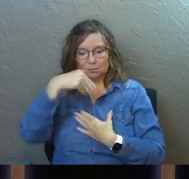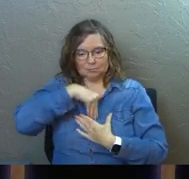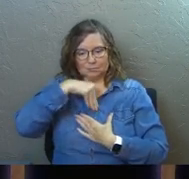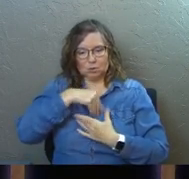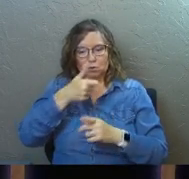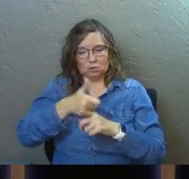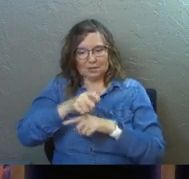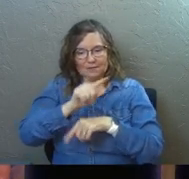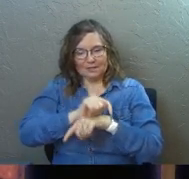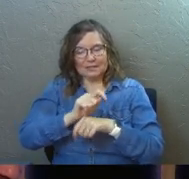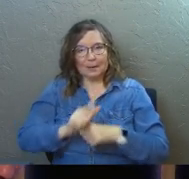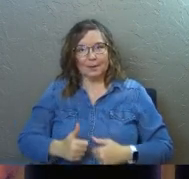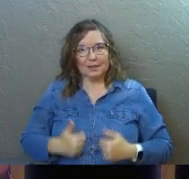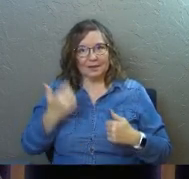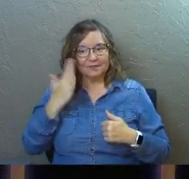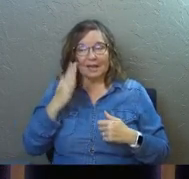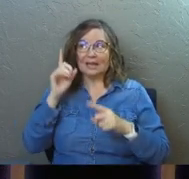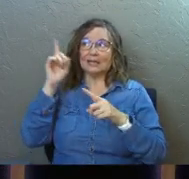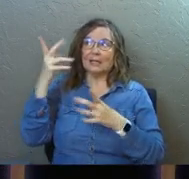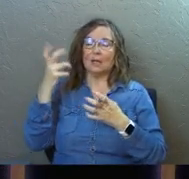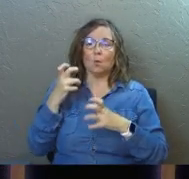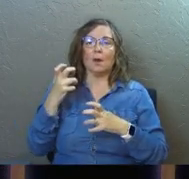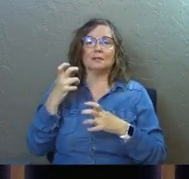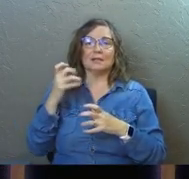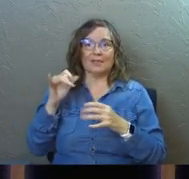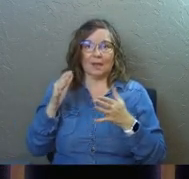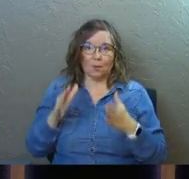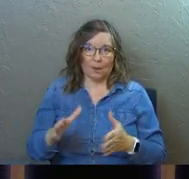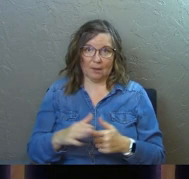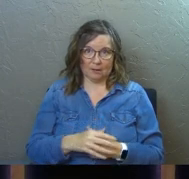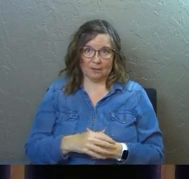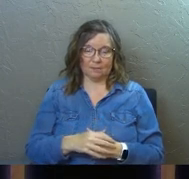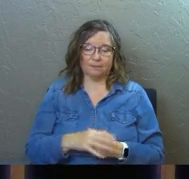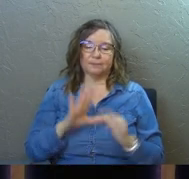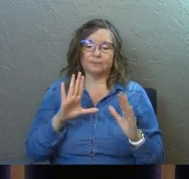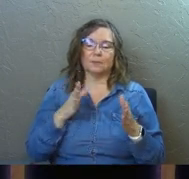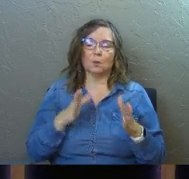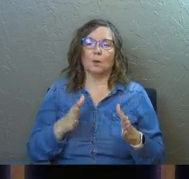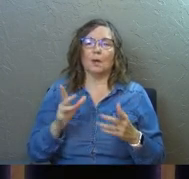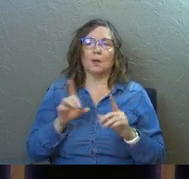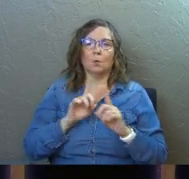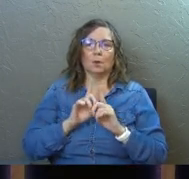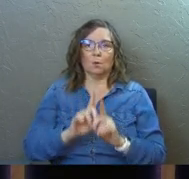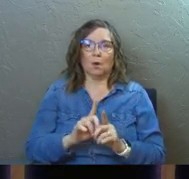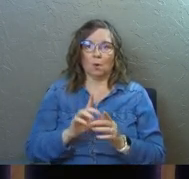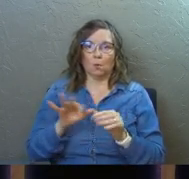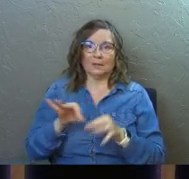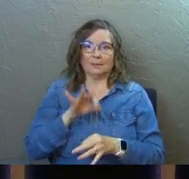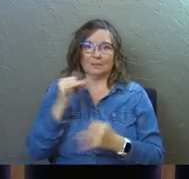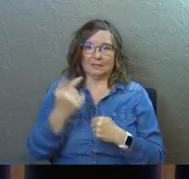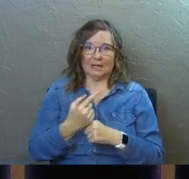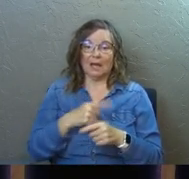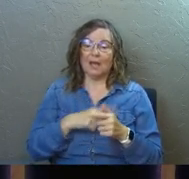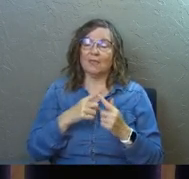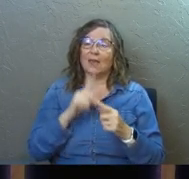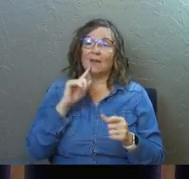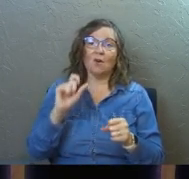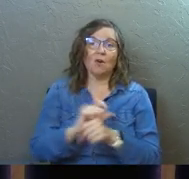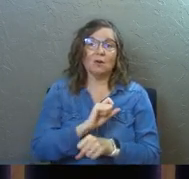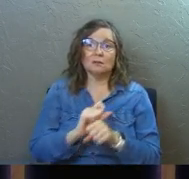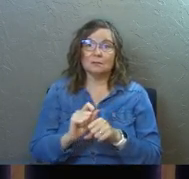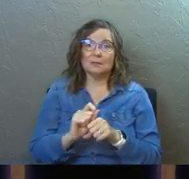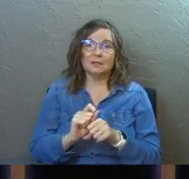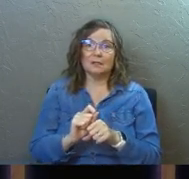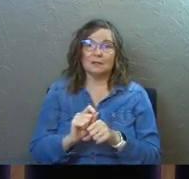You are the temple of the living God, and He wants it that way. So this is the way that we walk with the Spirit today. And then ultimately,